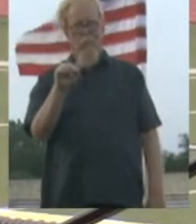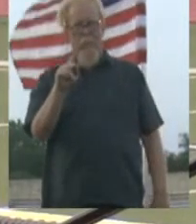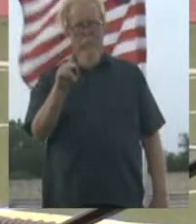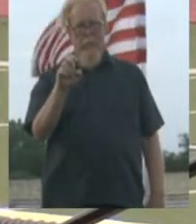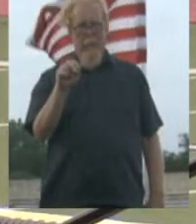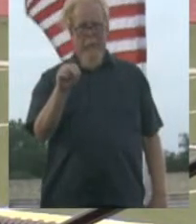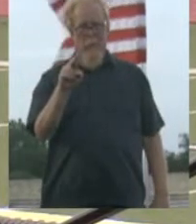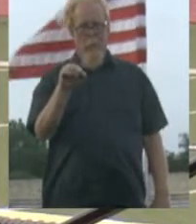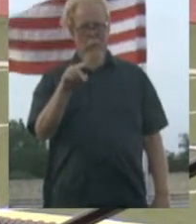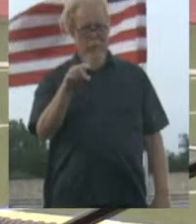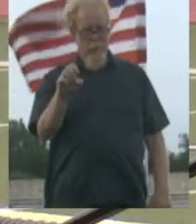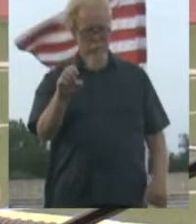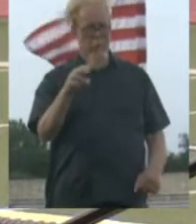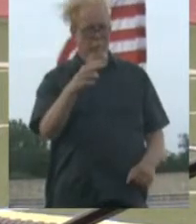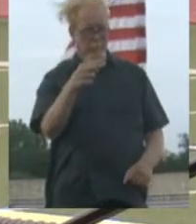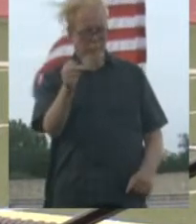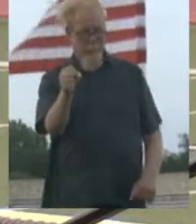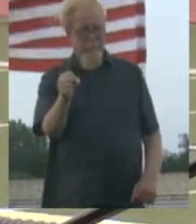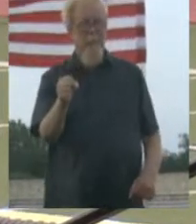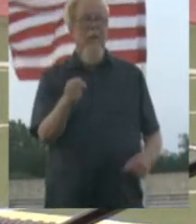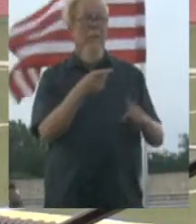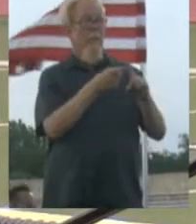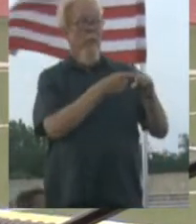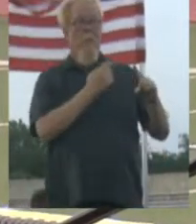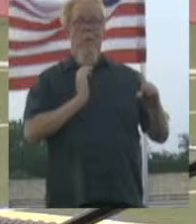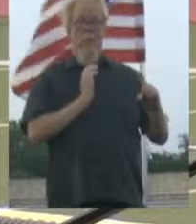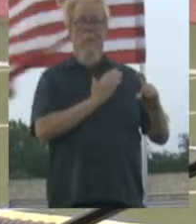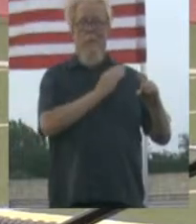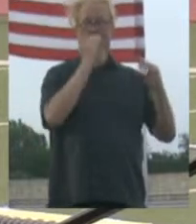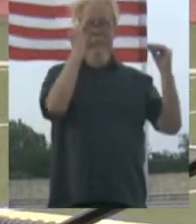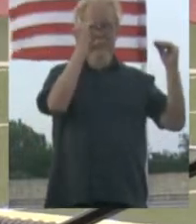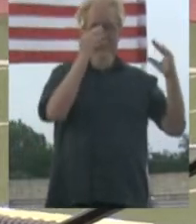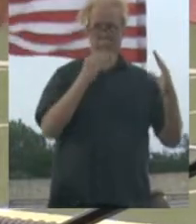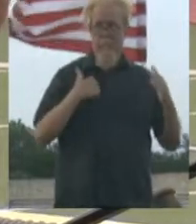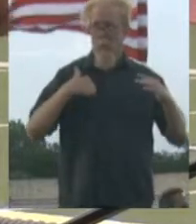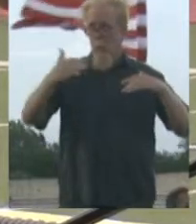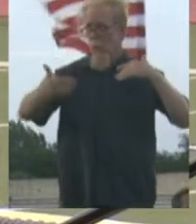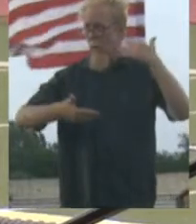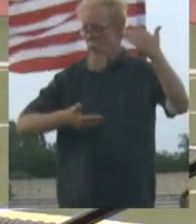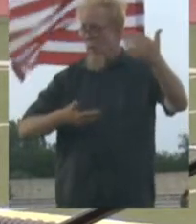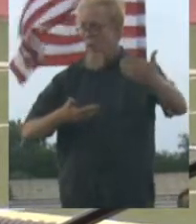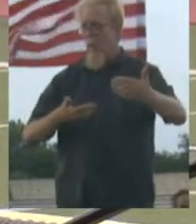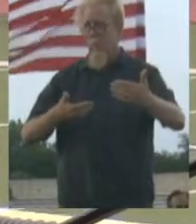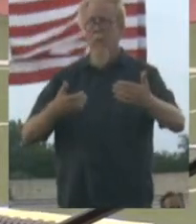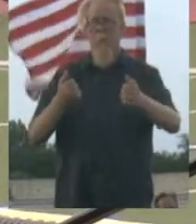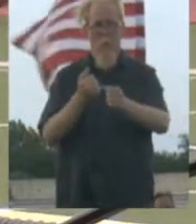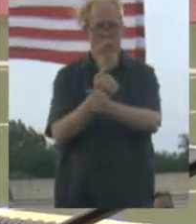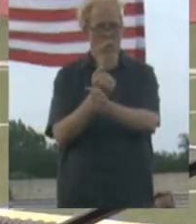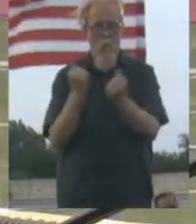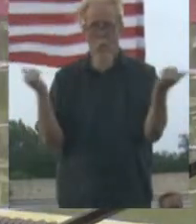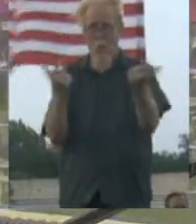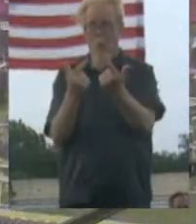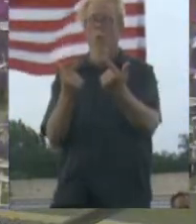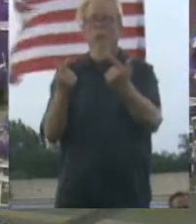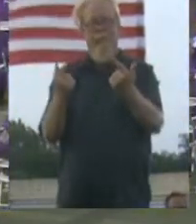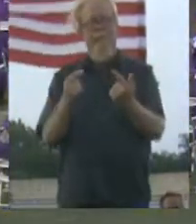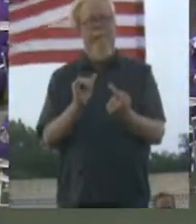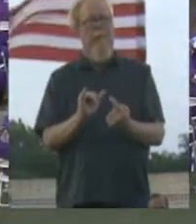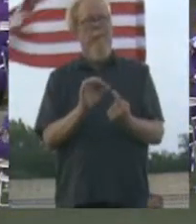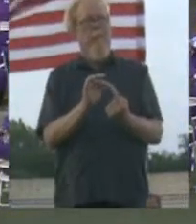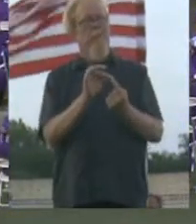of Brackenridge High School, I welcome everyone to our special celebration of the graduating class